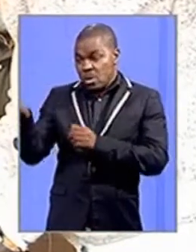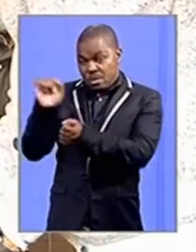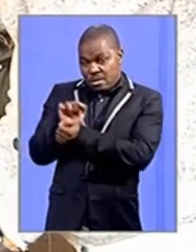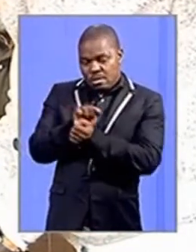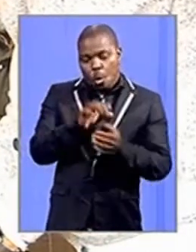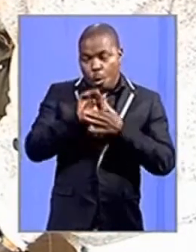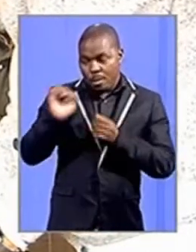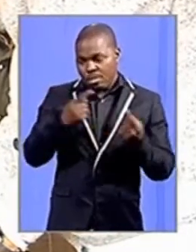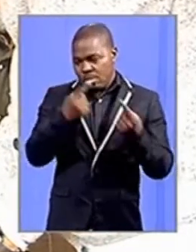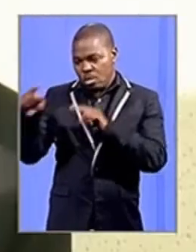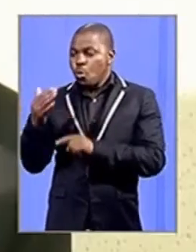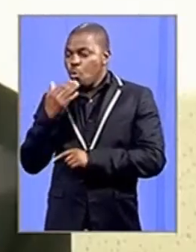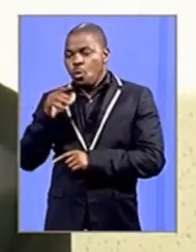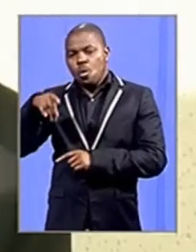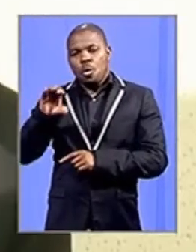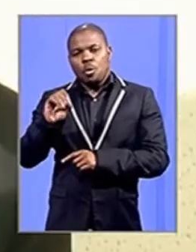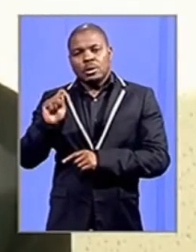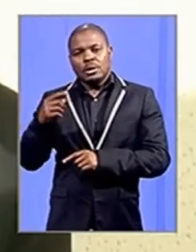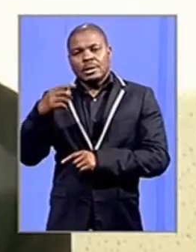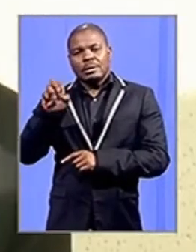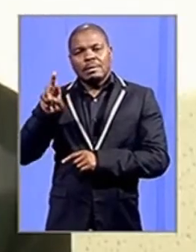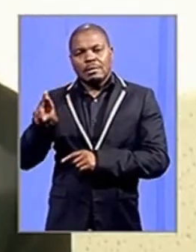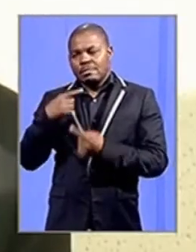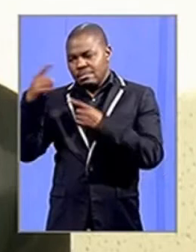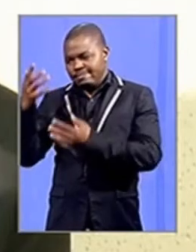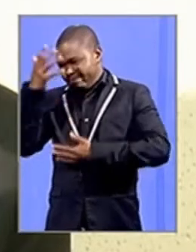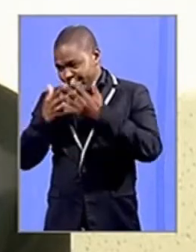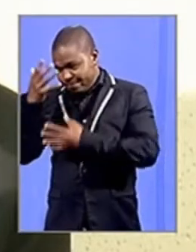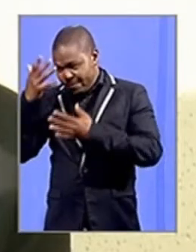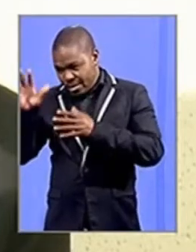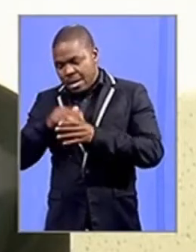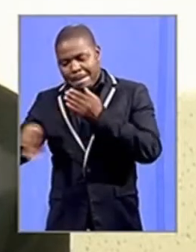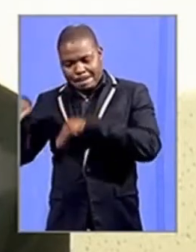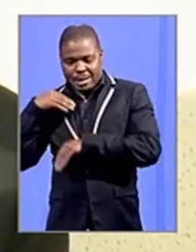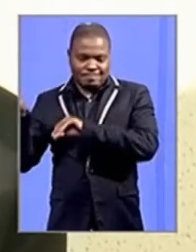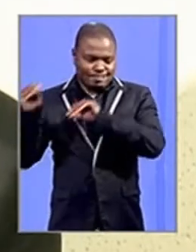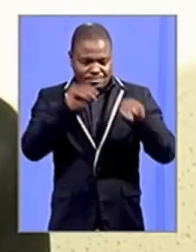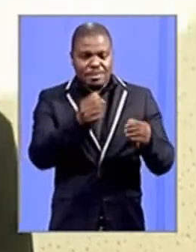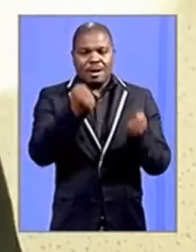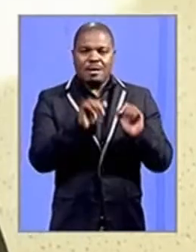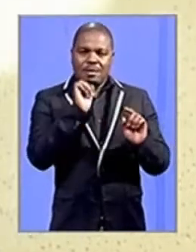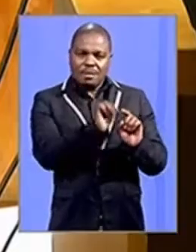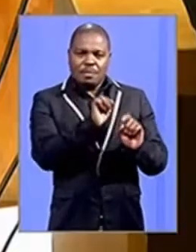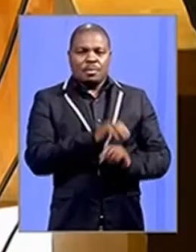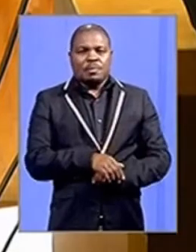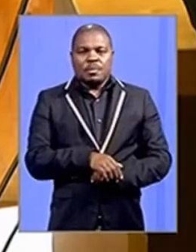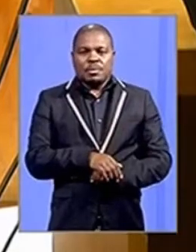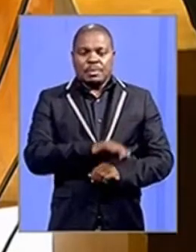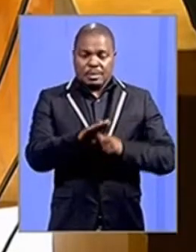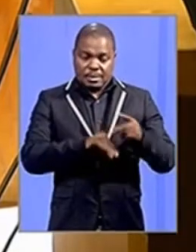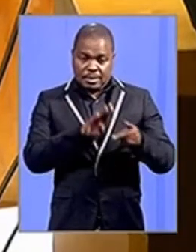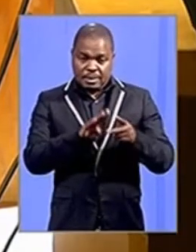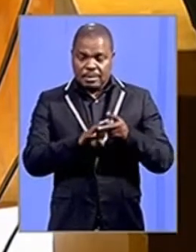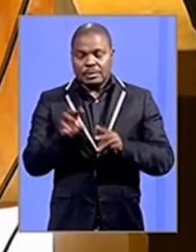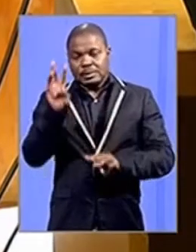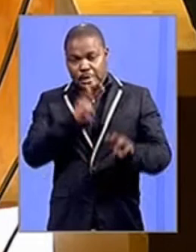mongwe Potgieter go hlapišwa ge ba fetša ba ba bušetša ka koloing ya bona. Tiragalong ya go begilwe gore bahlapetši